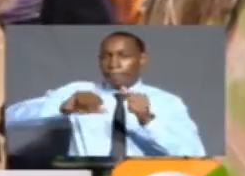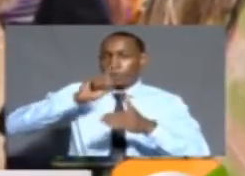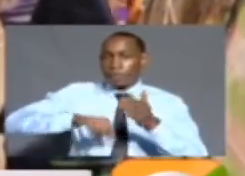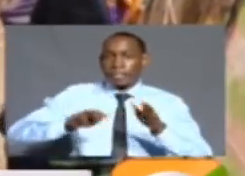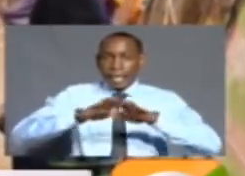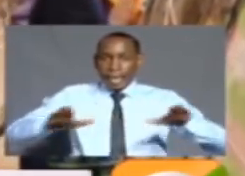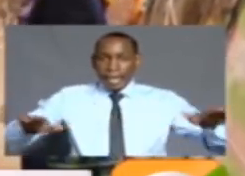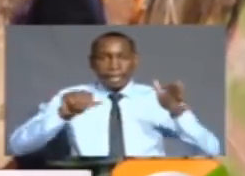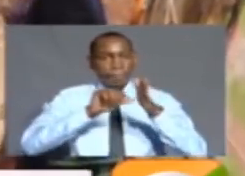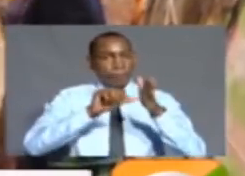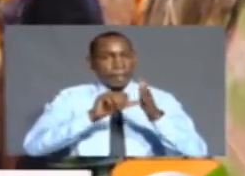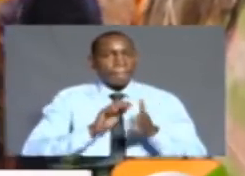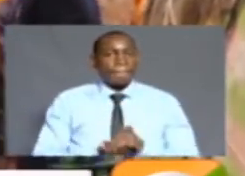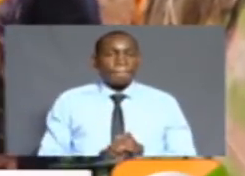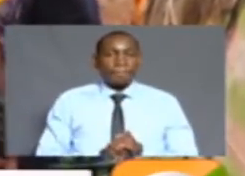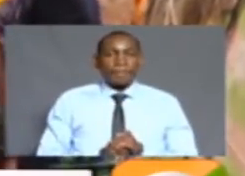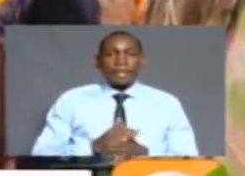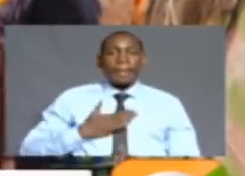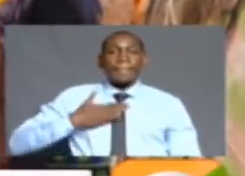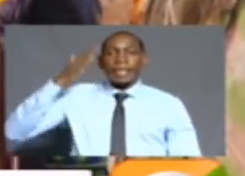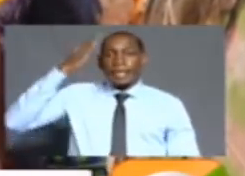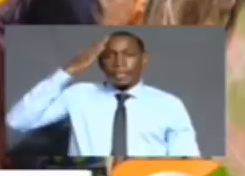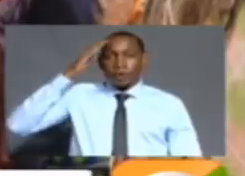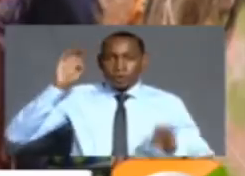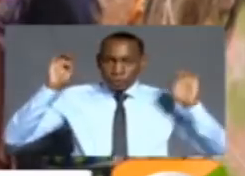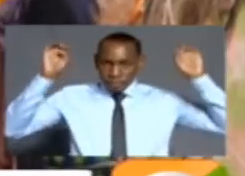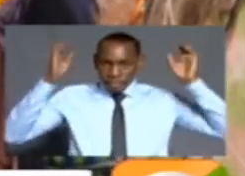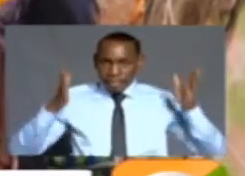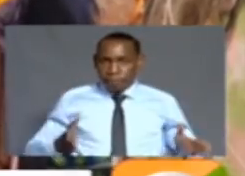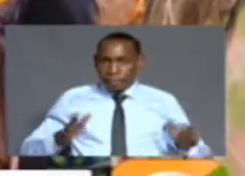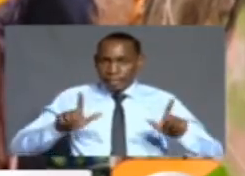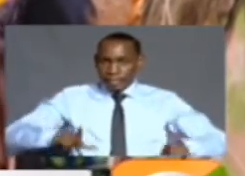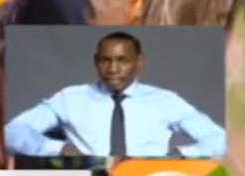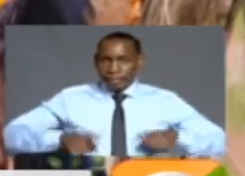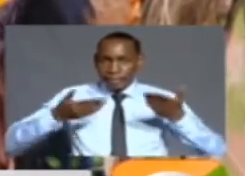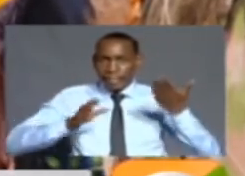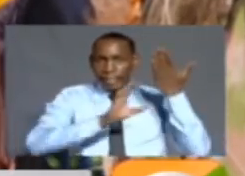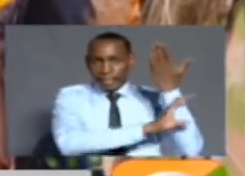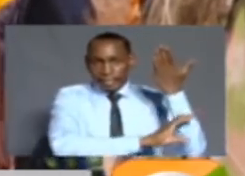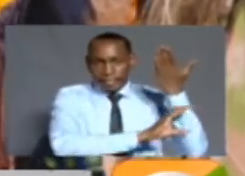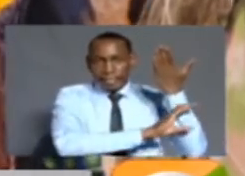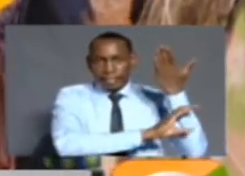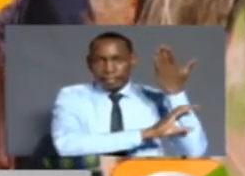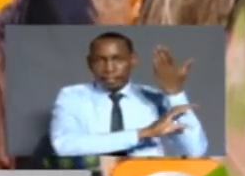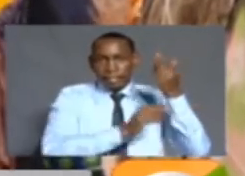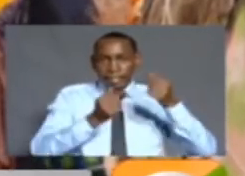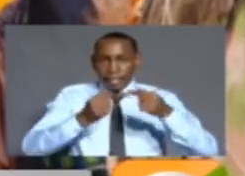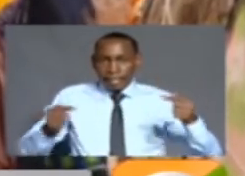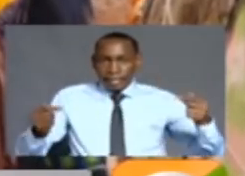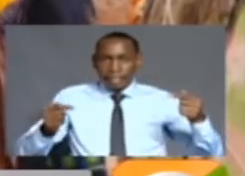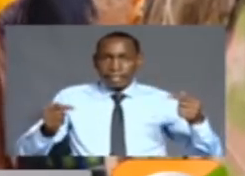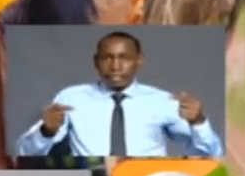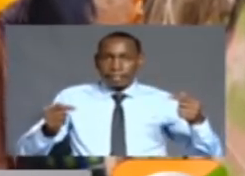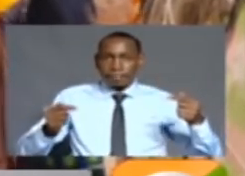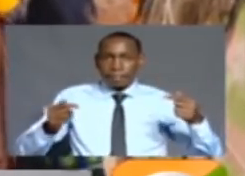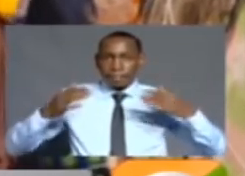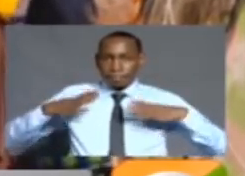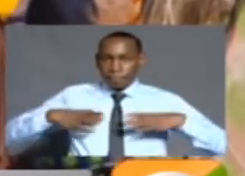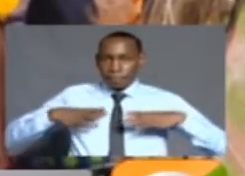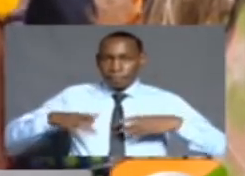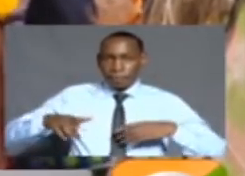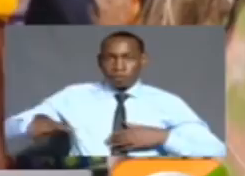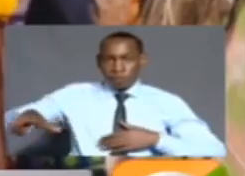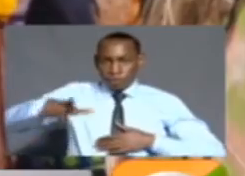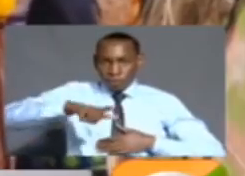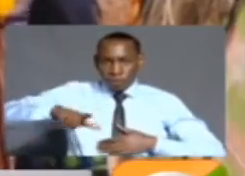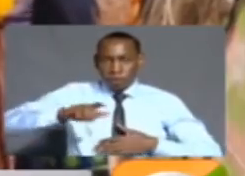issue. I know the Ethiopians who have been settled in the country against the will of the locals around.